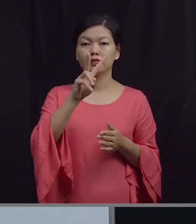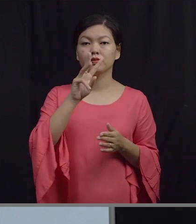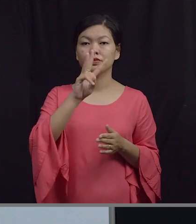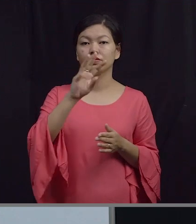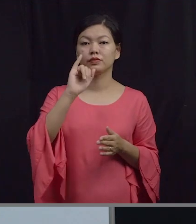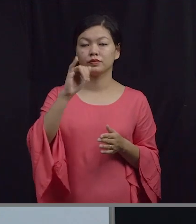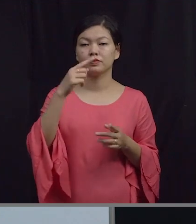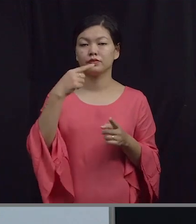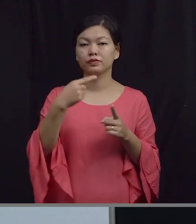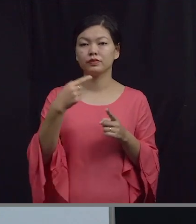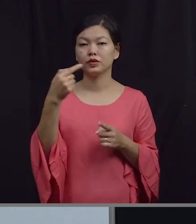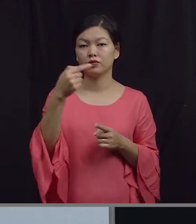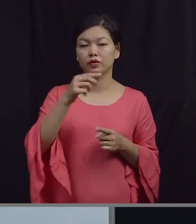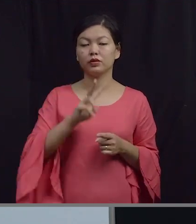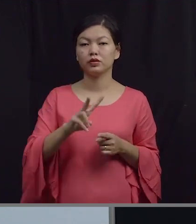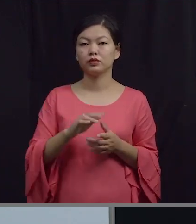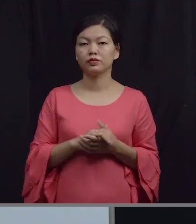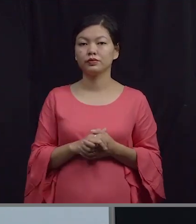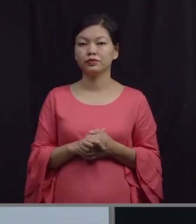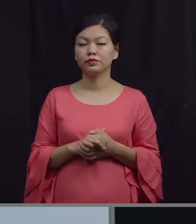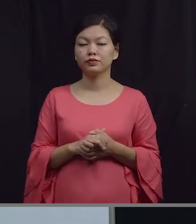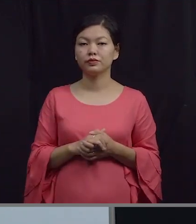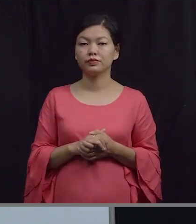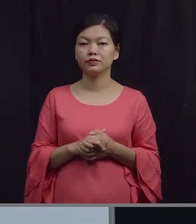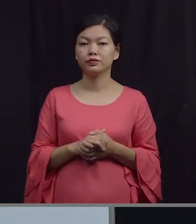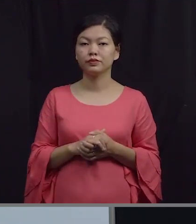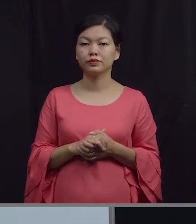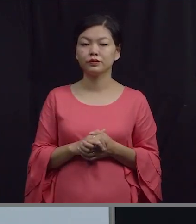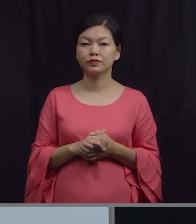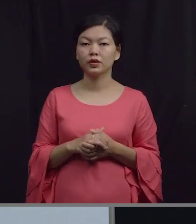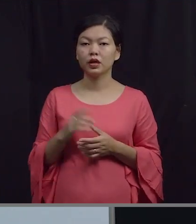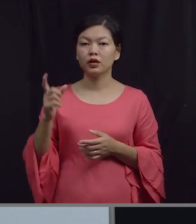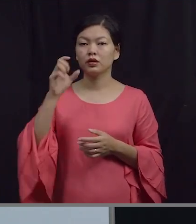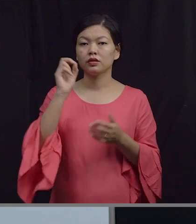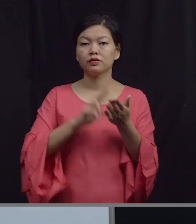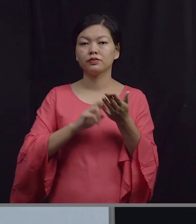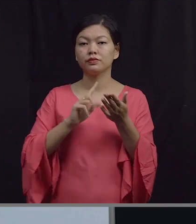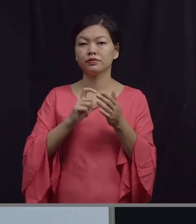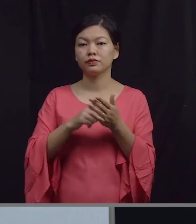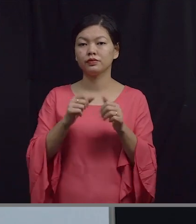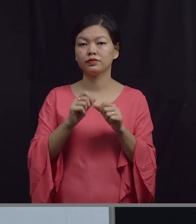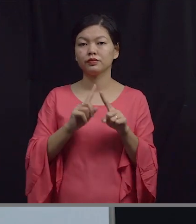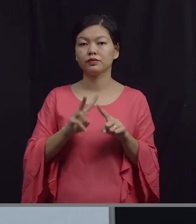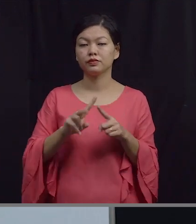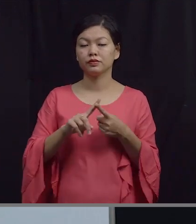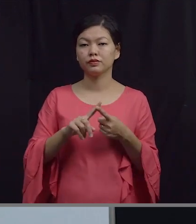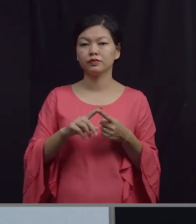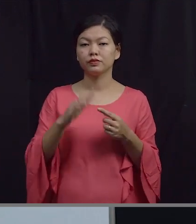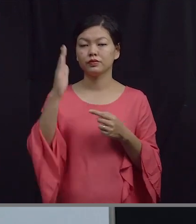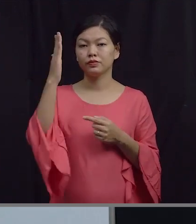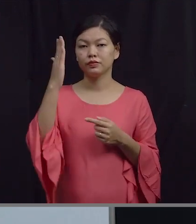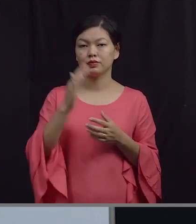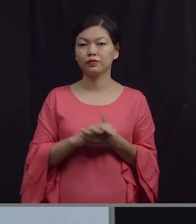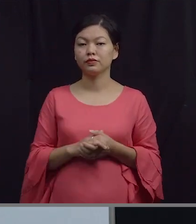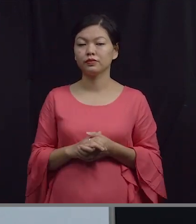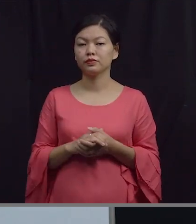minus 18 centimeter. I hope it's clear now. So this is the concave mirror. Okay, dear, so this is the concave mirror. This is curve